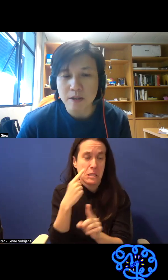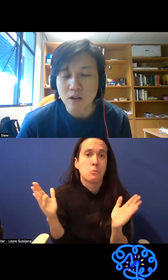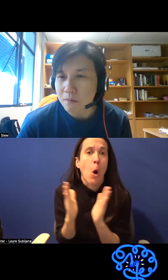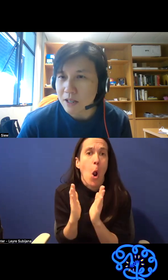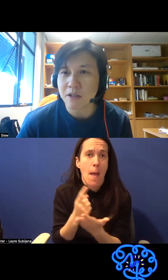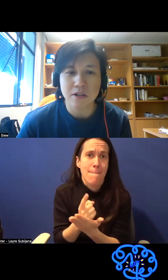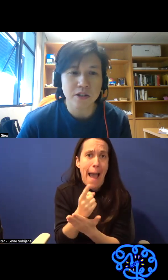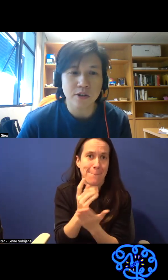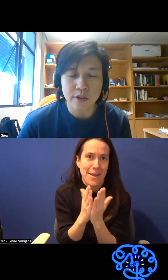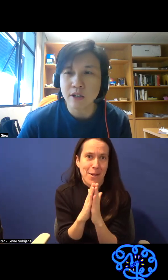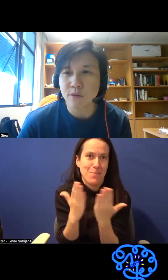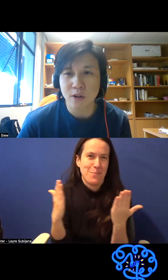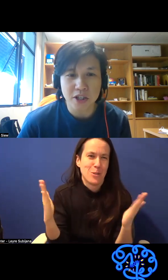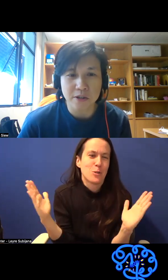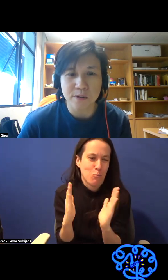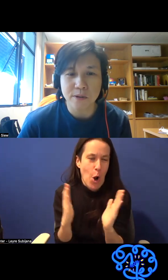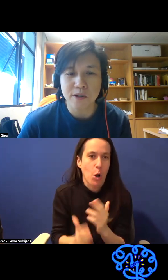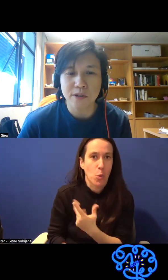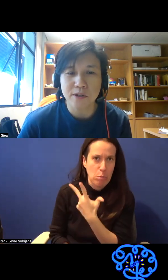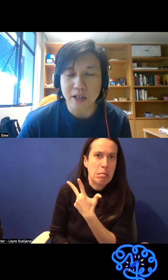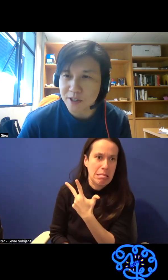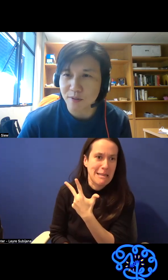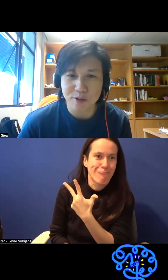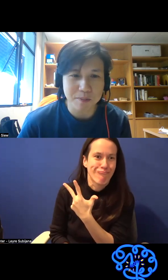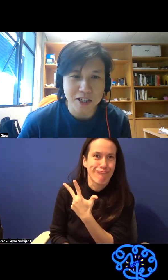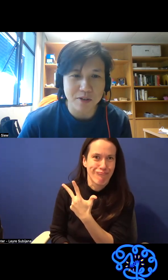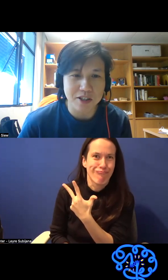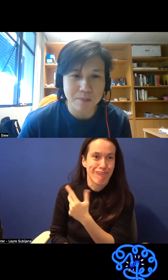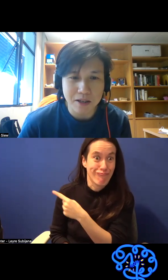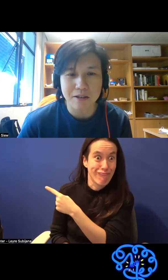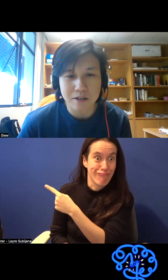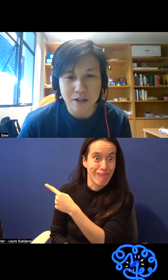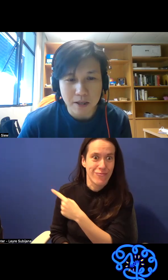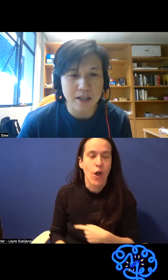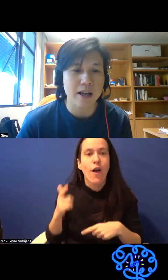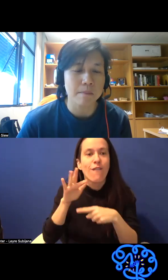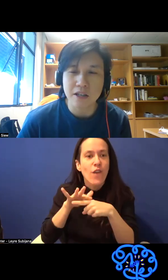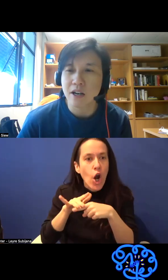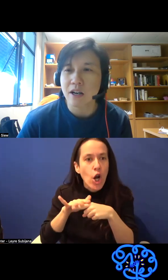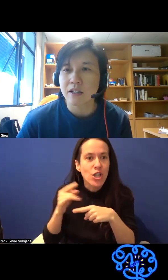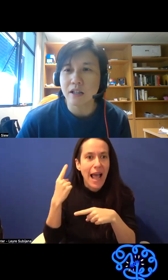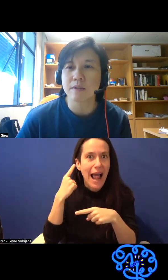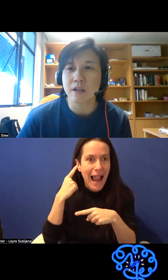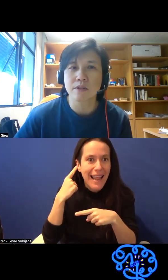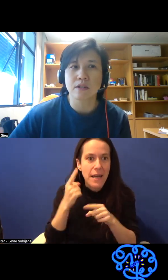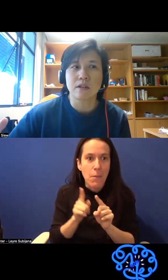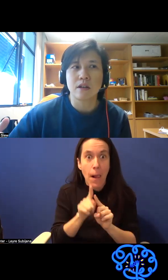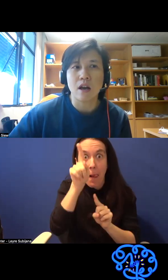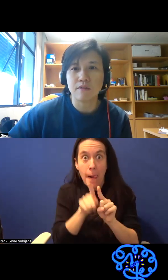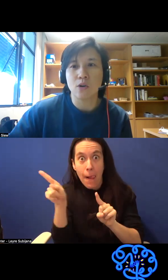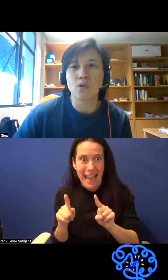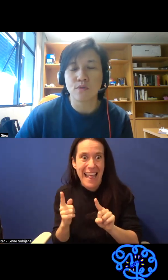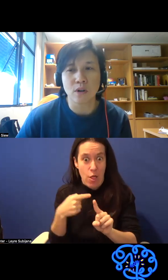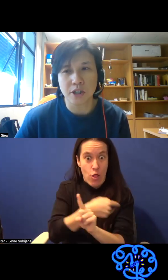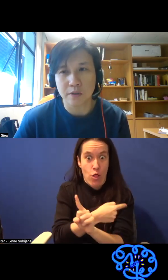this map is not complete because the three phonological neighbors of the word speech, which is speak, speed, and peach, they themselves